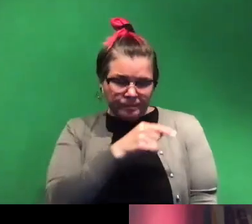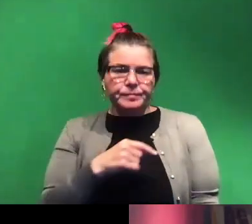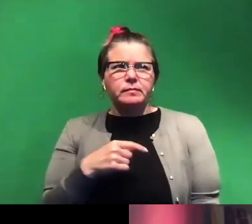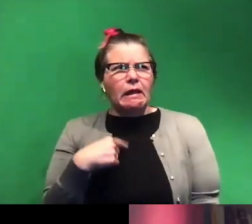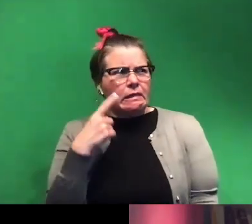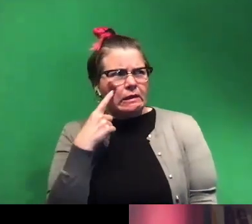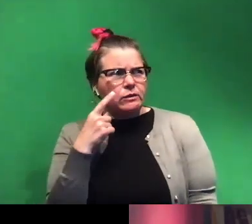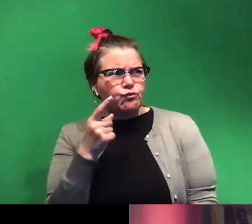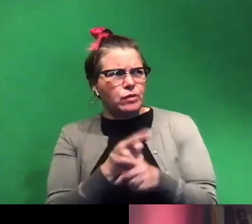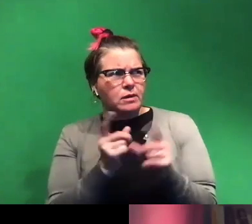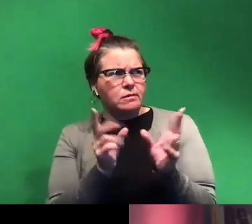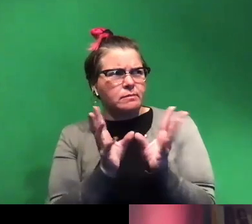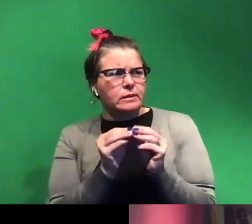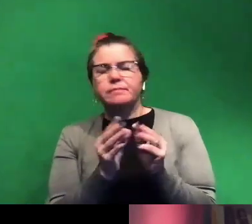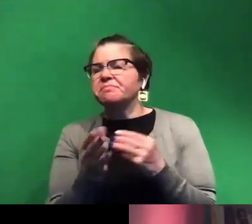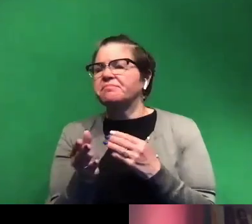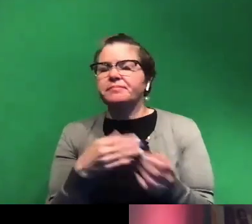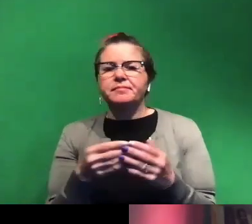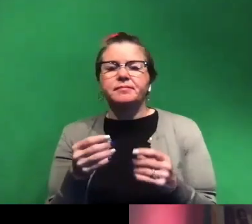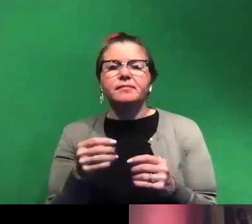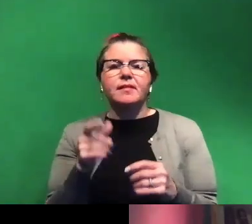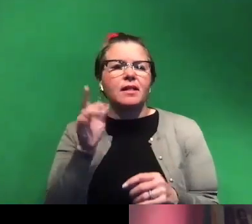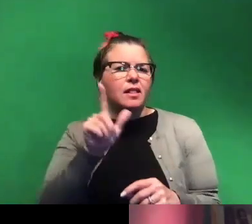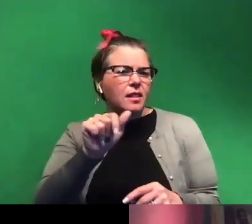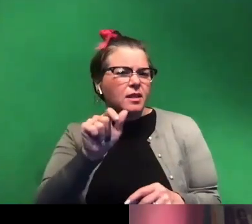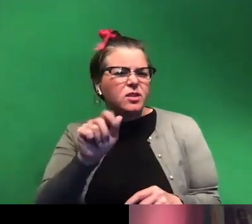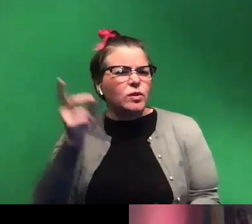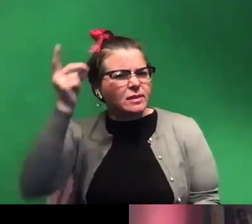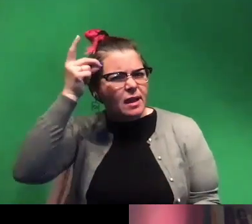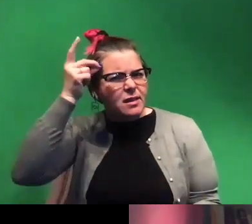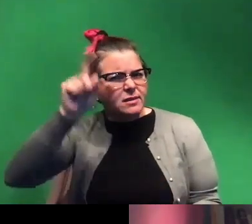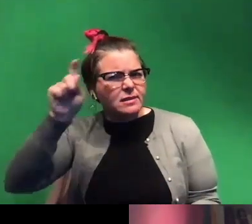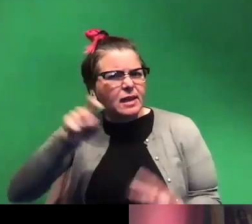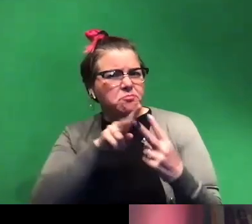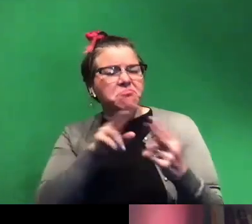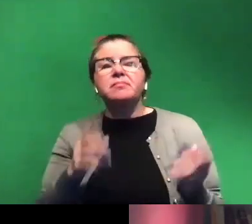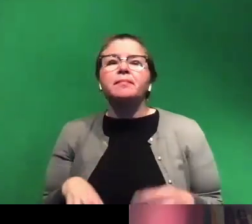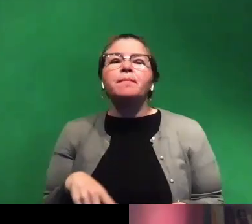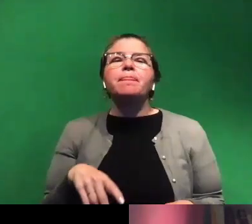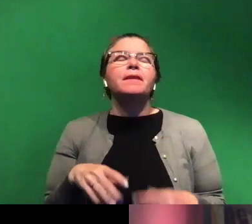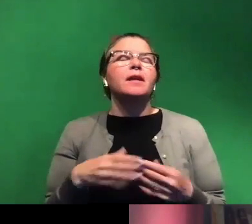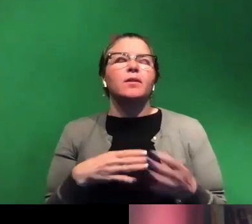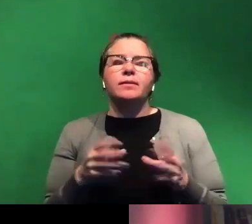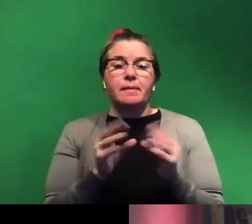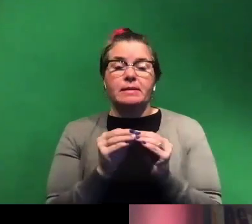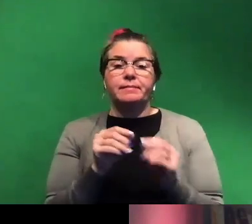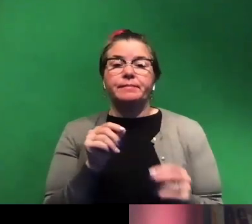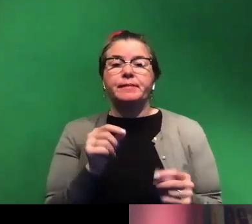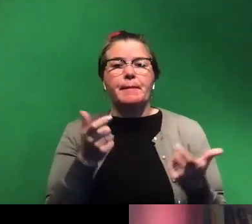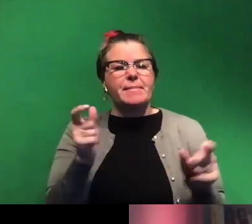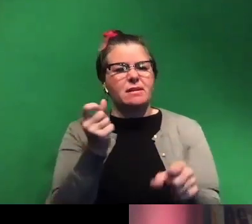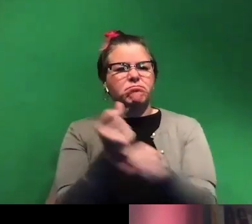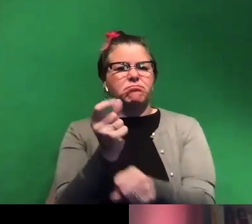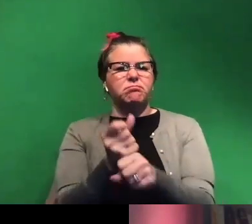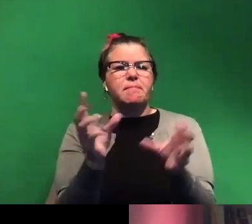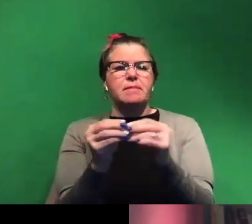one, if I remember correctly. It's either Los Angeles or Dallas. But in any case, I was at a Society of Vertebrate Paleontology meeting, and this is like the big annual meeting for